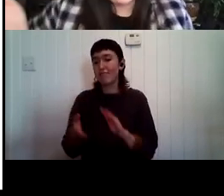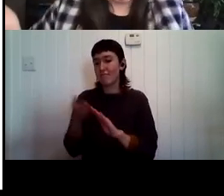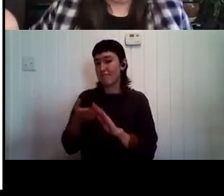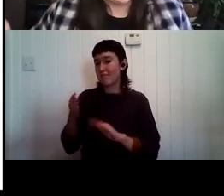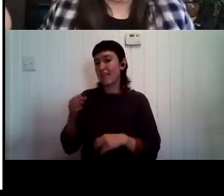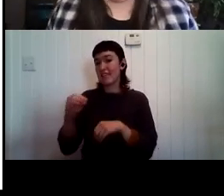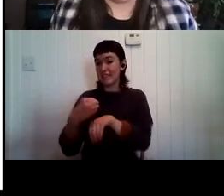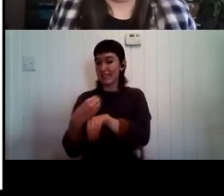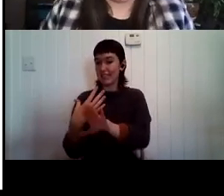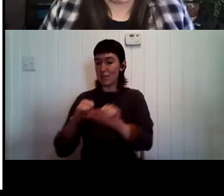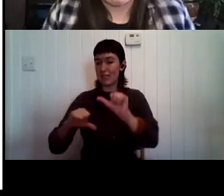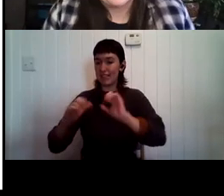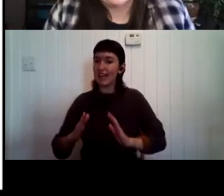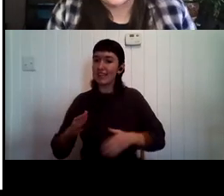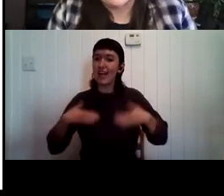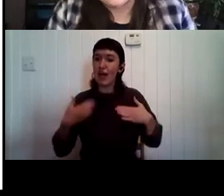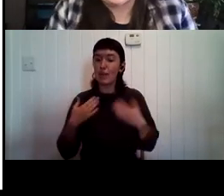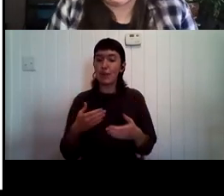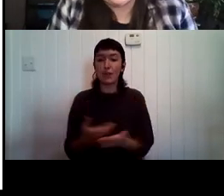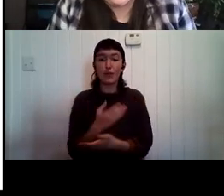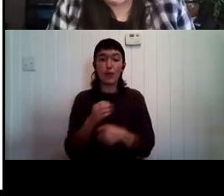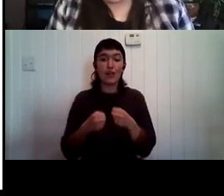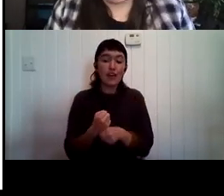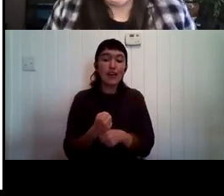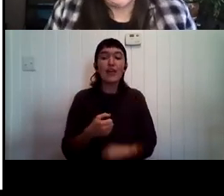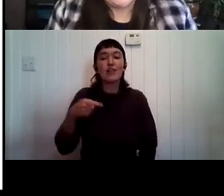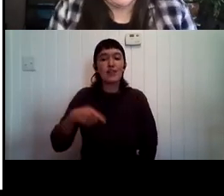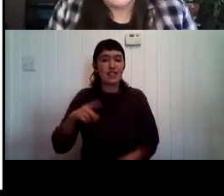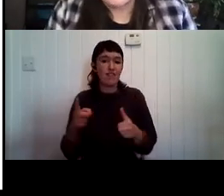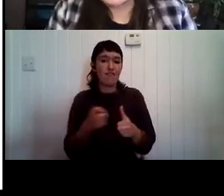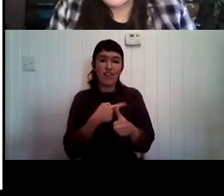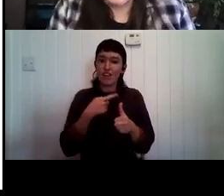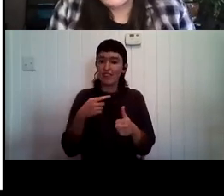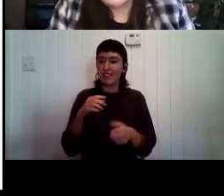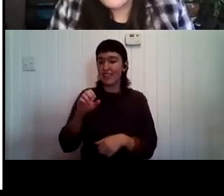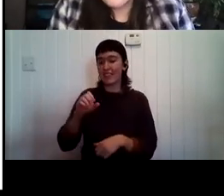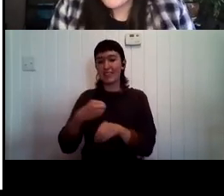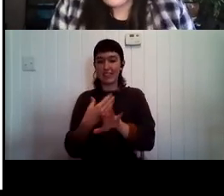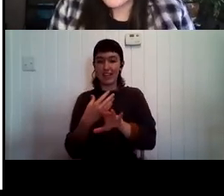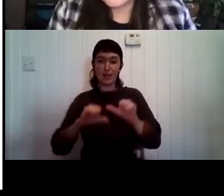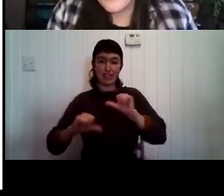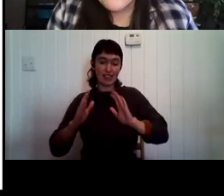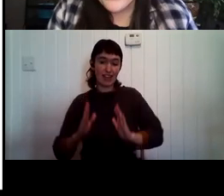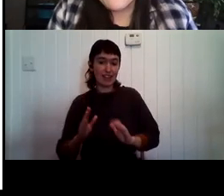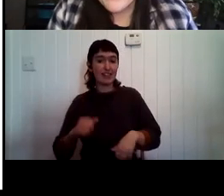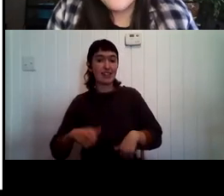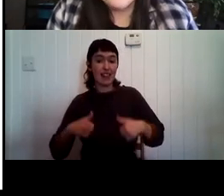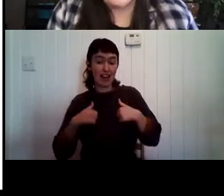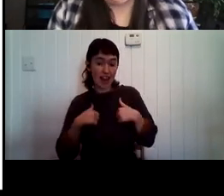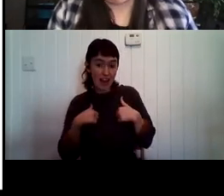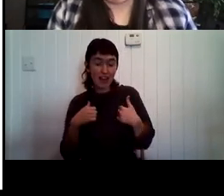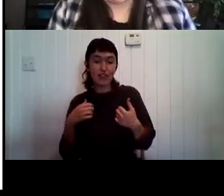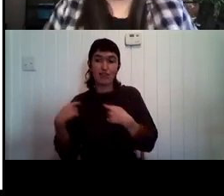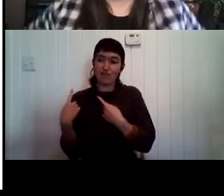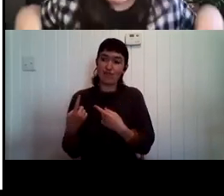here. Happy New Year. This is our first Skype a Scientist live session of the year. We are here with Dr. Deborah Thomson, who's going to be